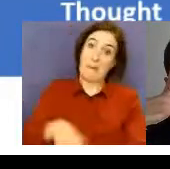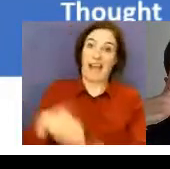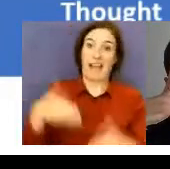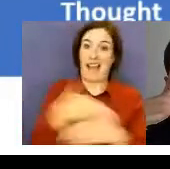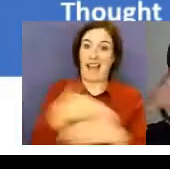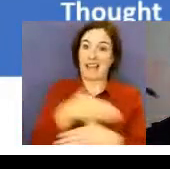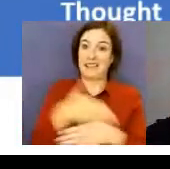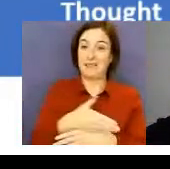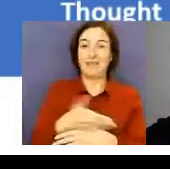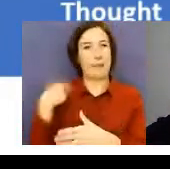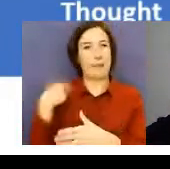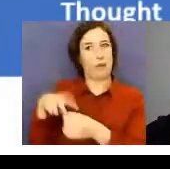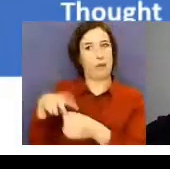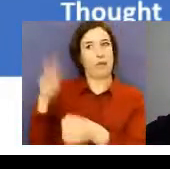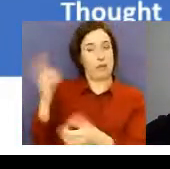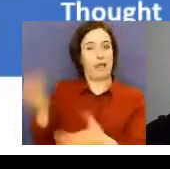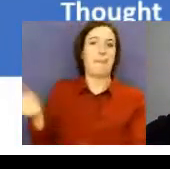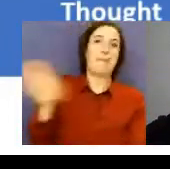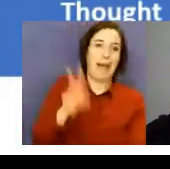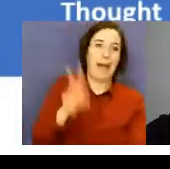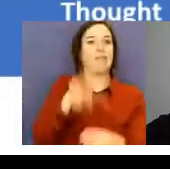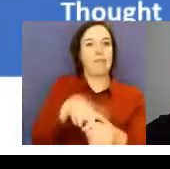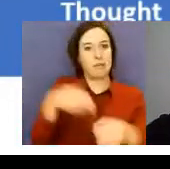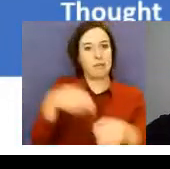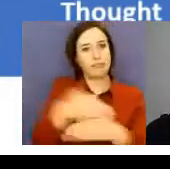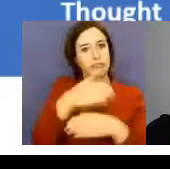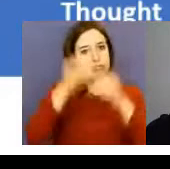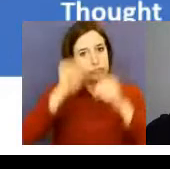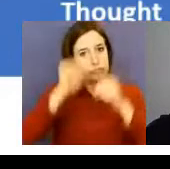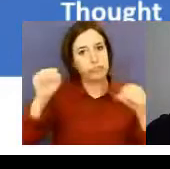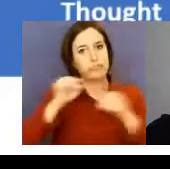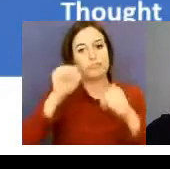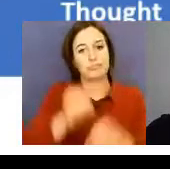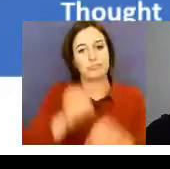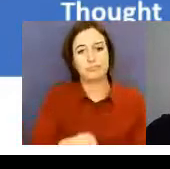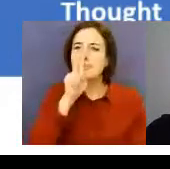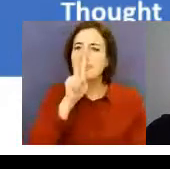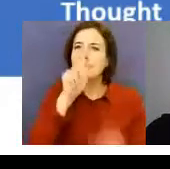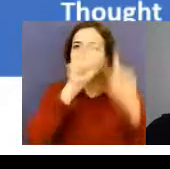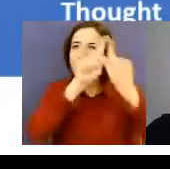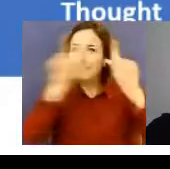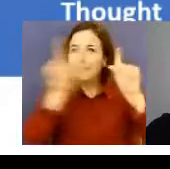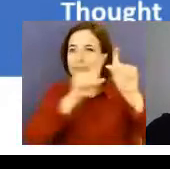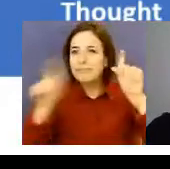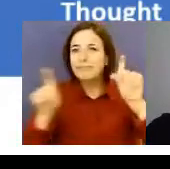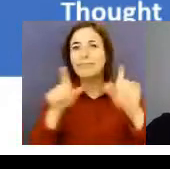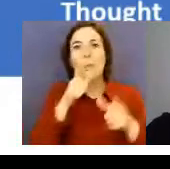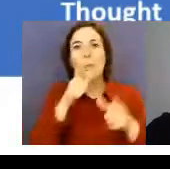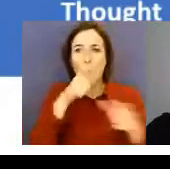land well. And you can see in the box there some of the words that people were using to describe the campaign.